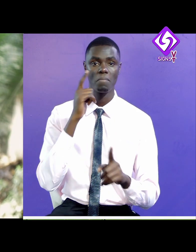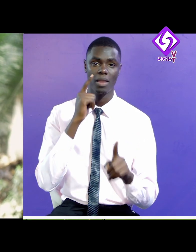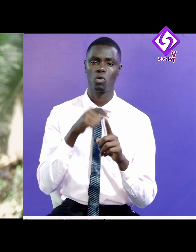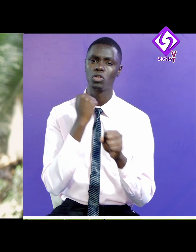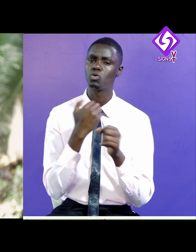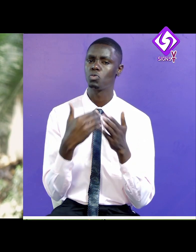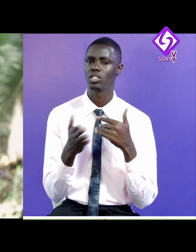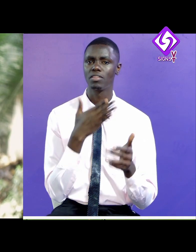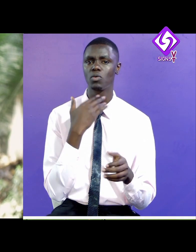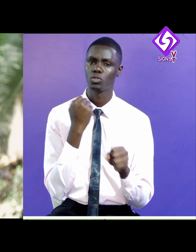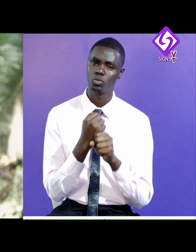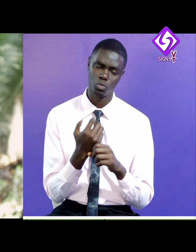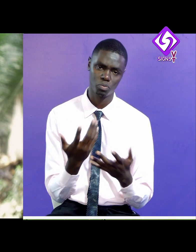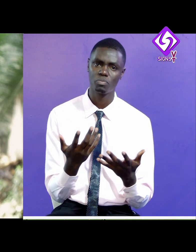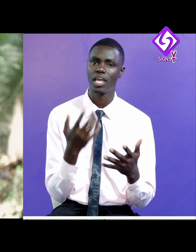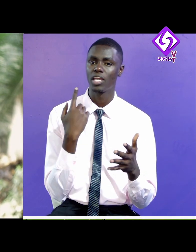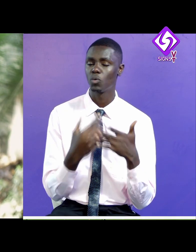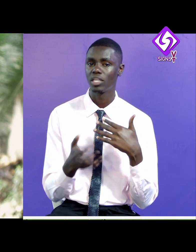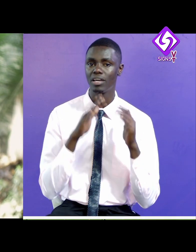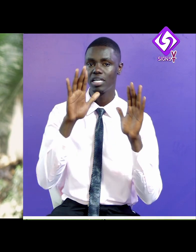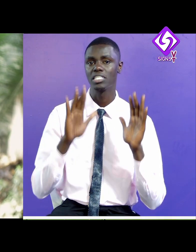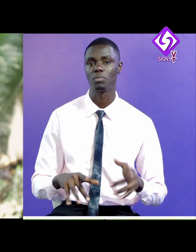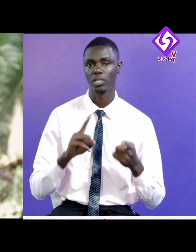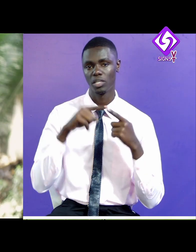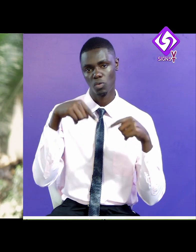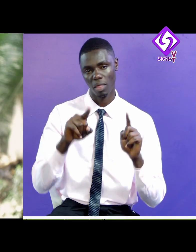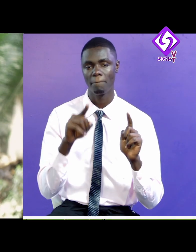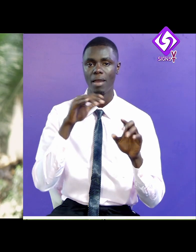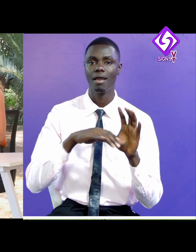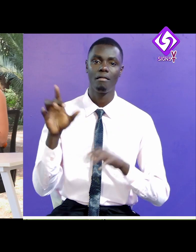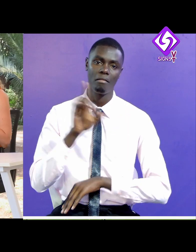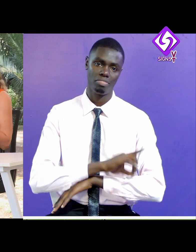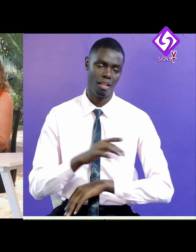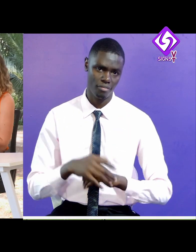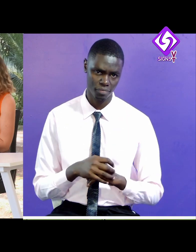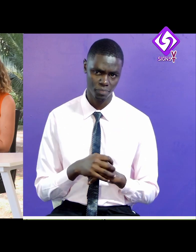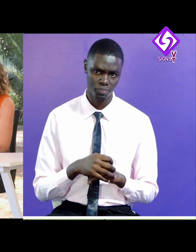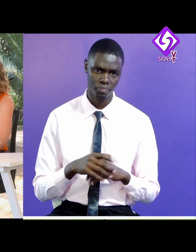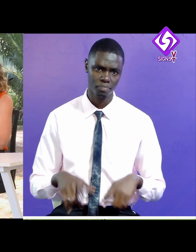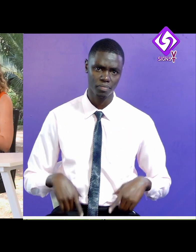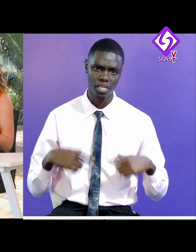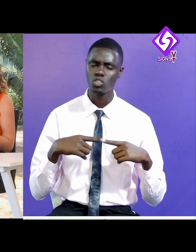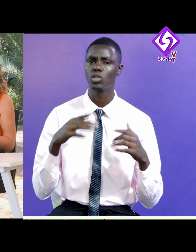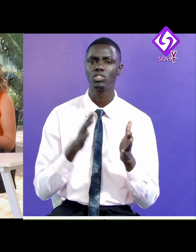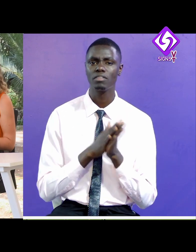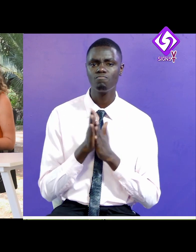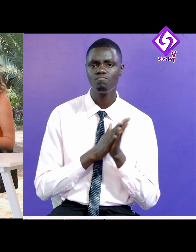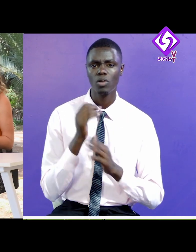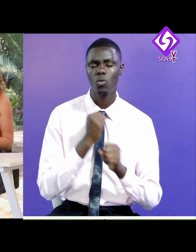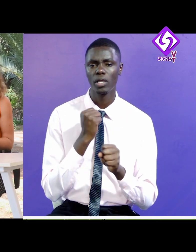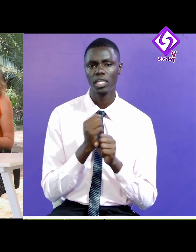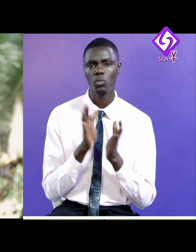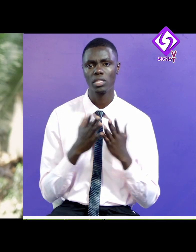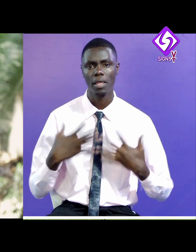do what they want to do, what is important to them in daily life. So it was the inspiration from working with people with disabilities that had a